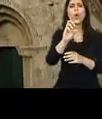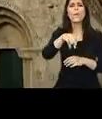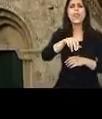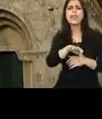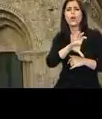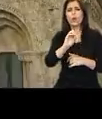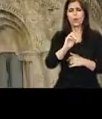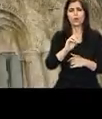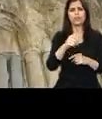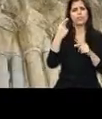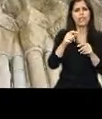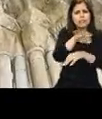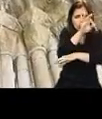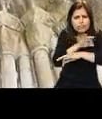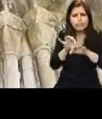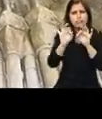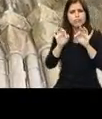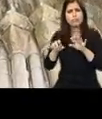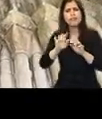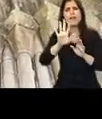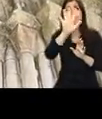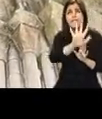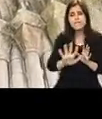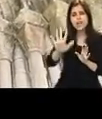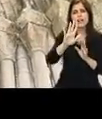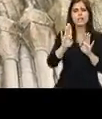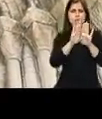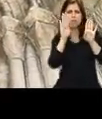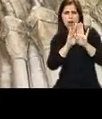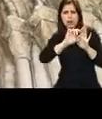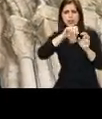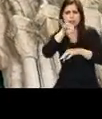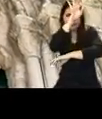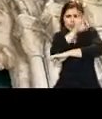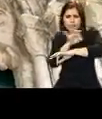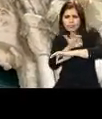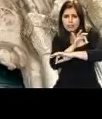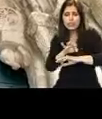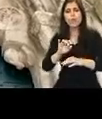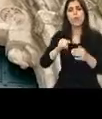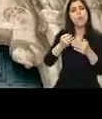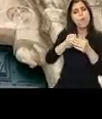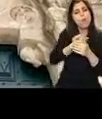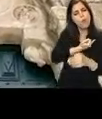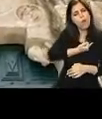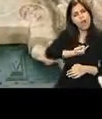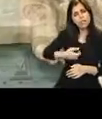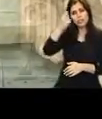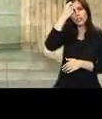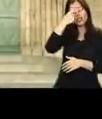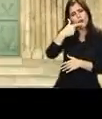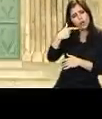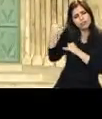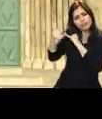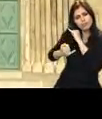the Romanesque, with common features displayed on the facades and in the symbology of the portals that guard history and legends